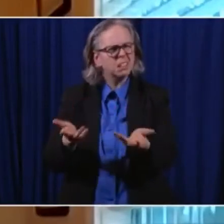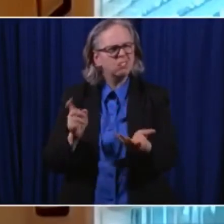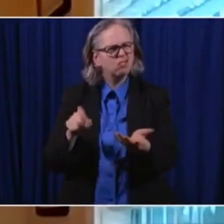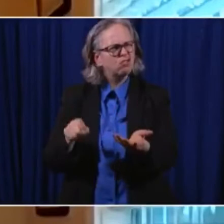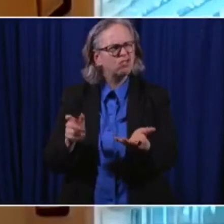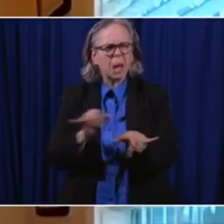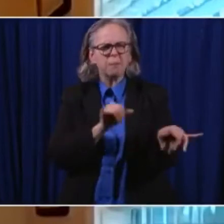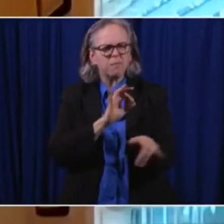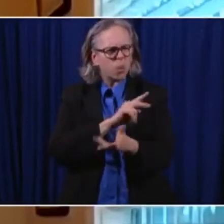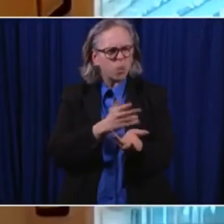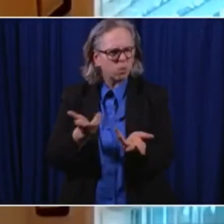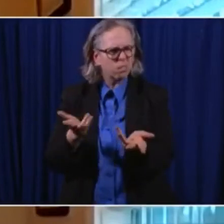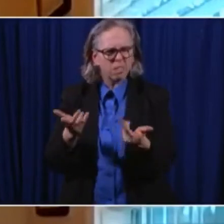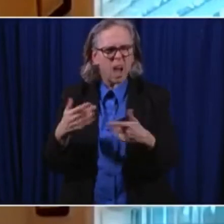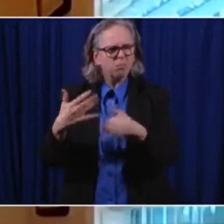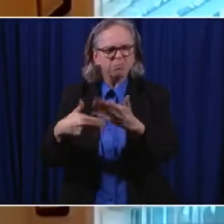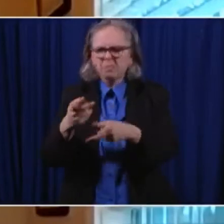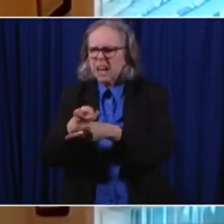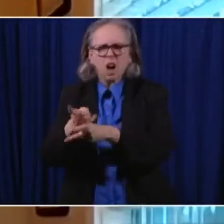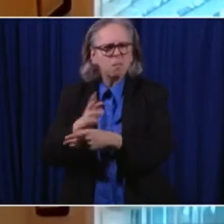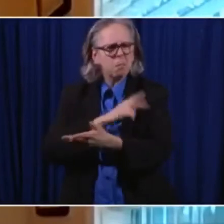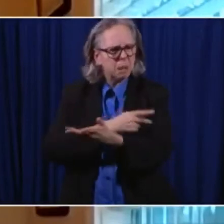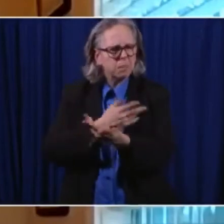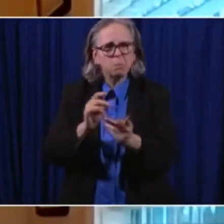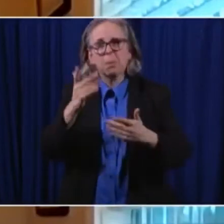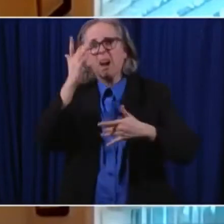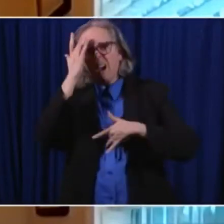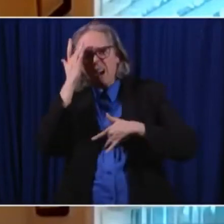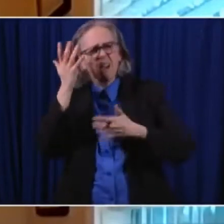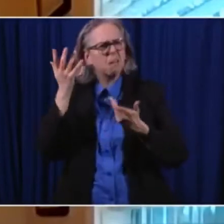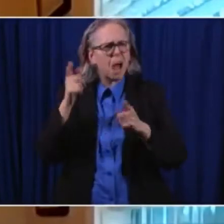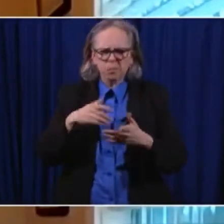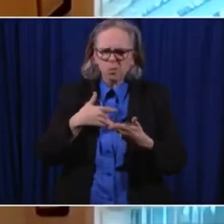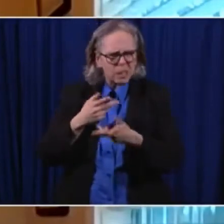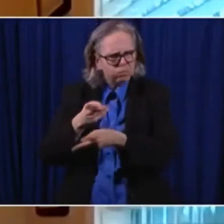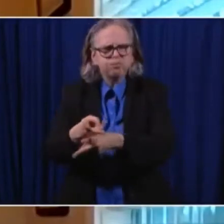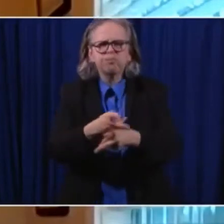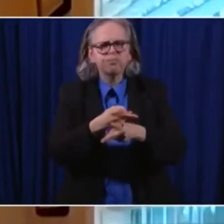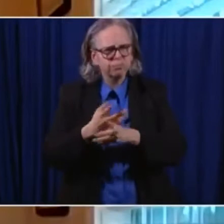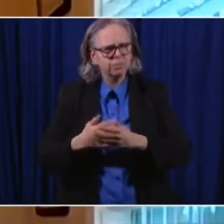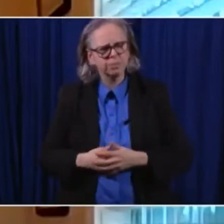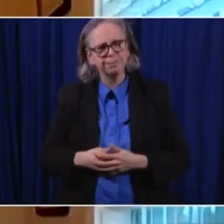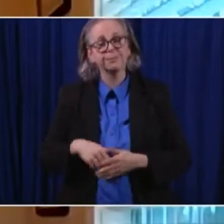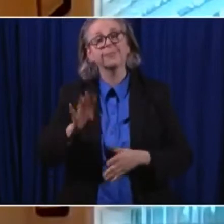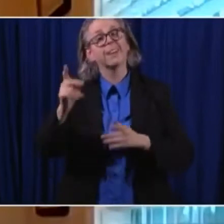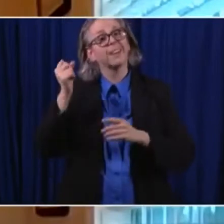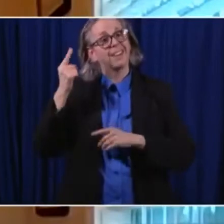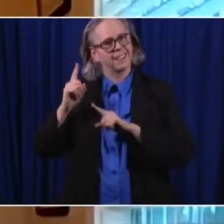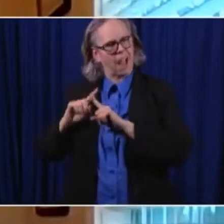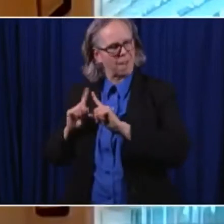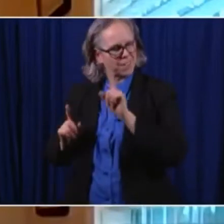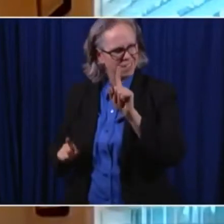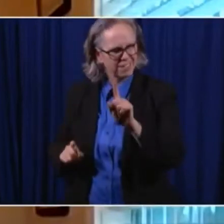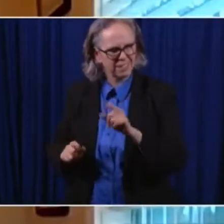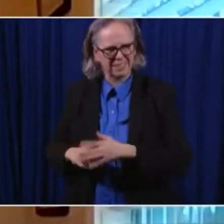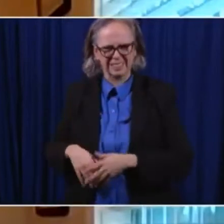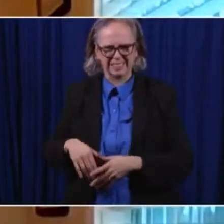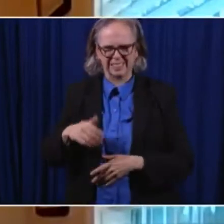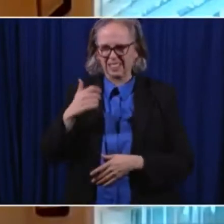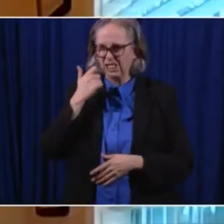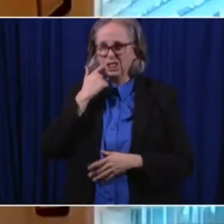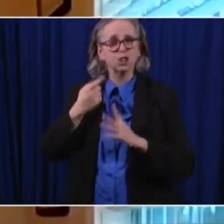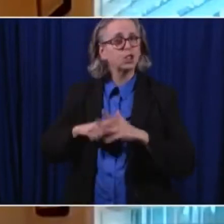sick. But it's too early for us to expect that the vaccines, which have really just begun, are going to